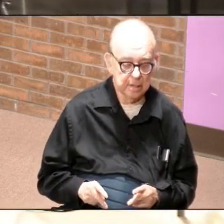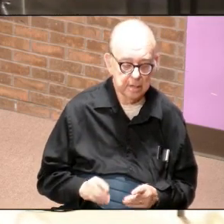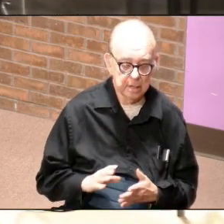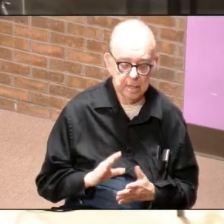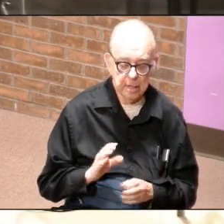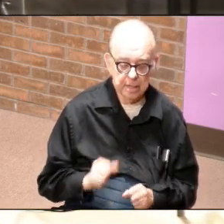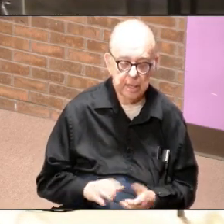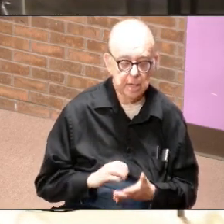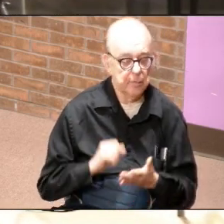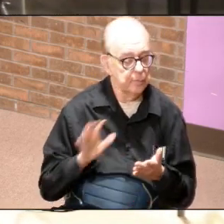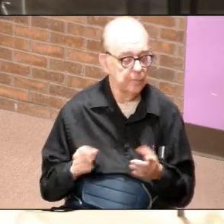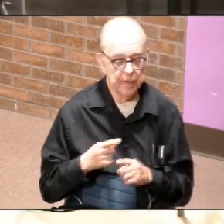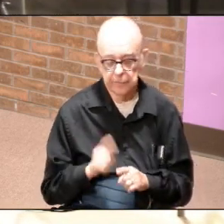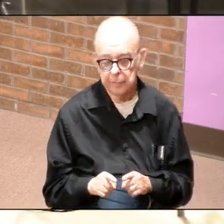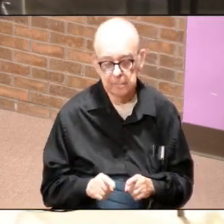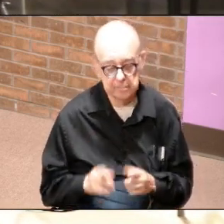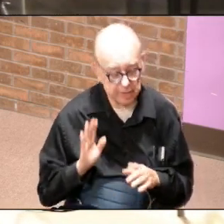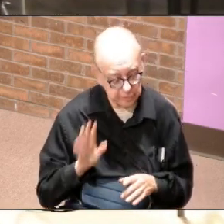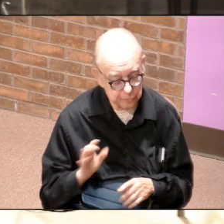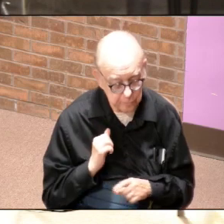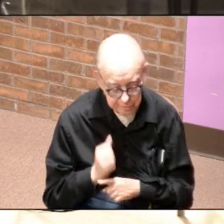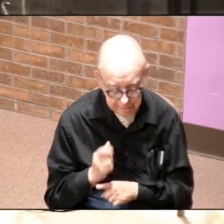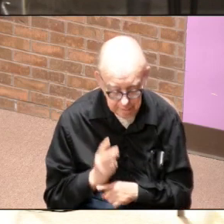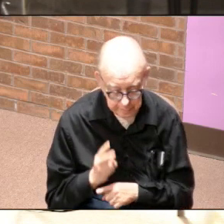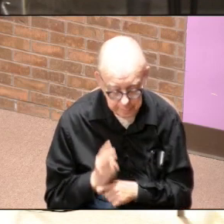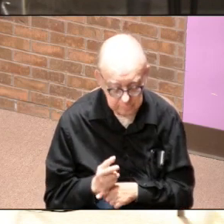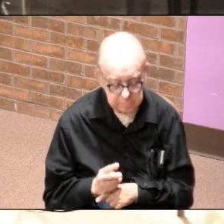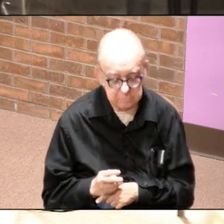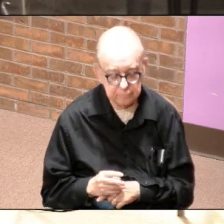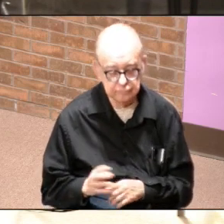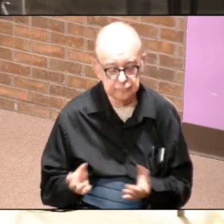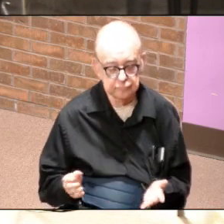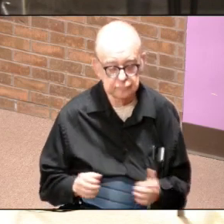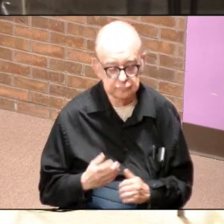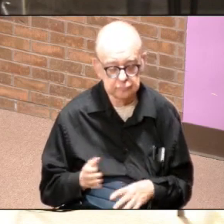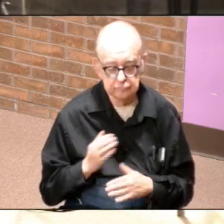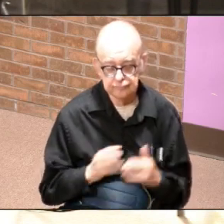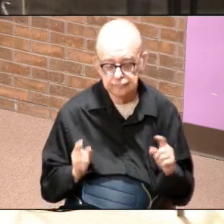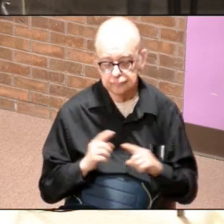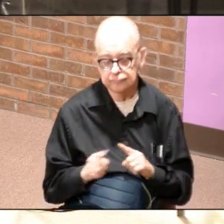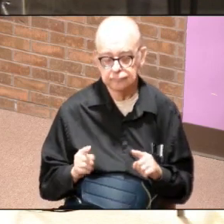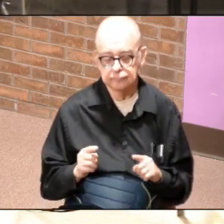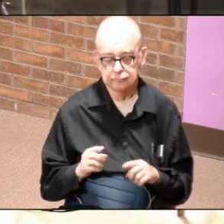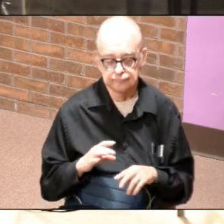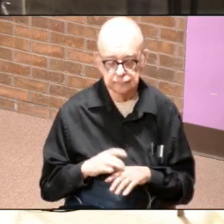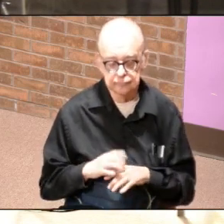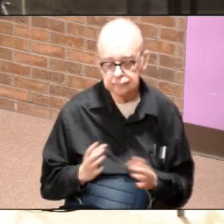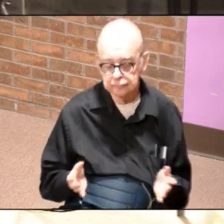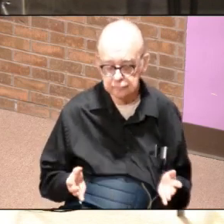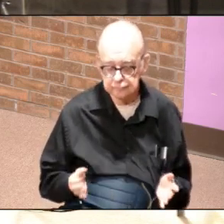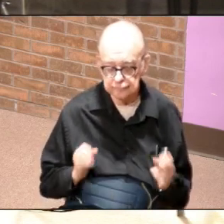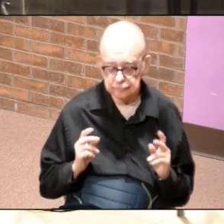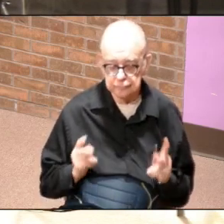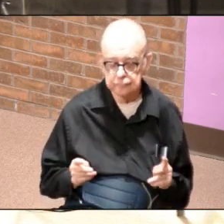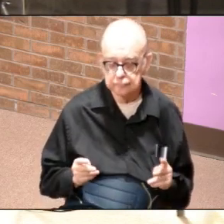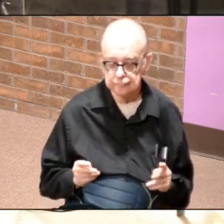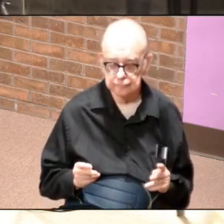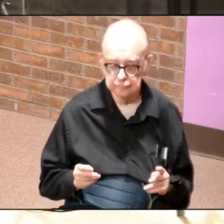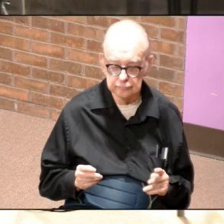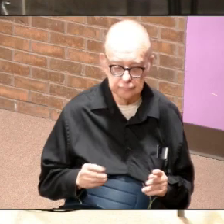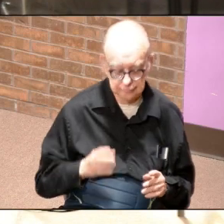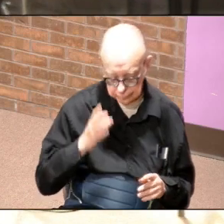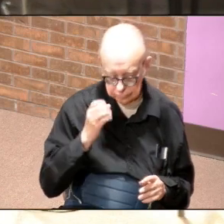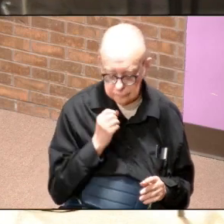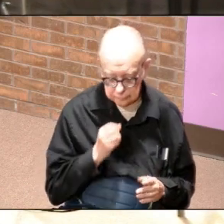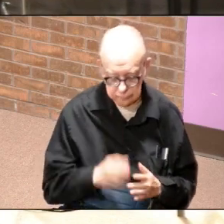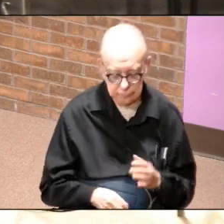you. You scored. It's yours. And it's there. So how is heaven different from earth? Okay. In